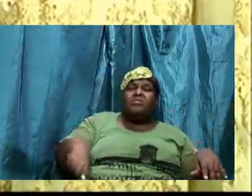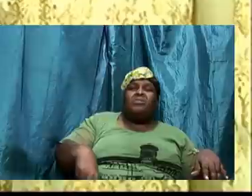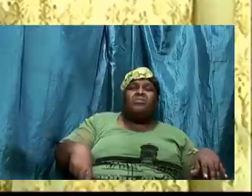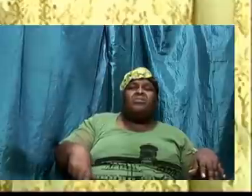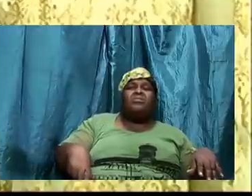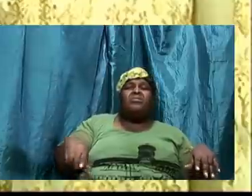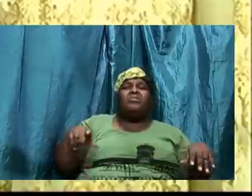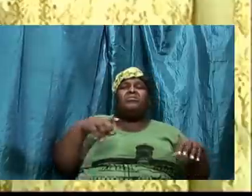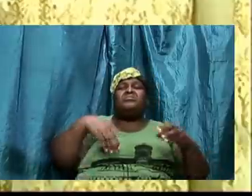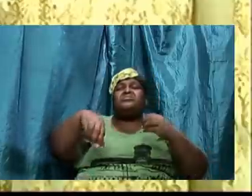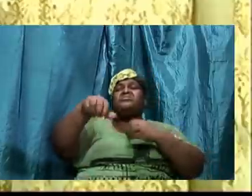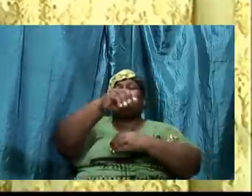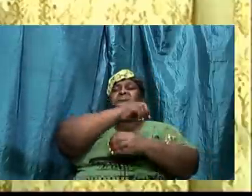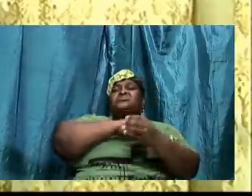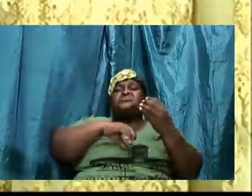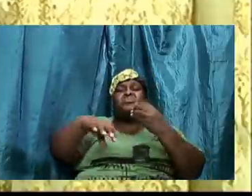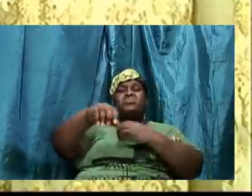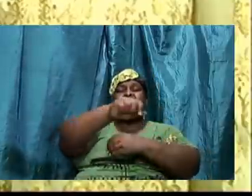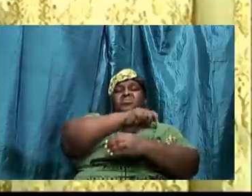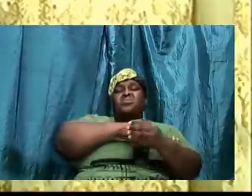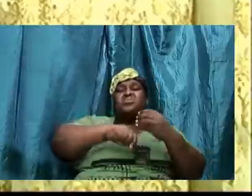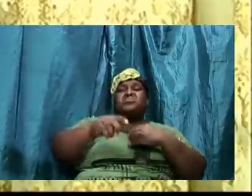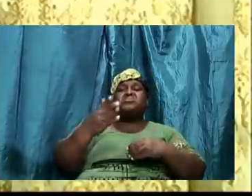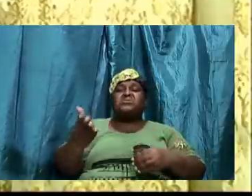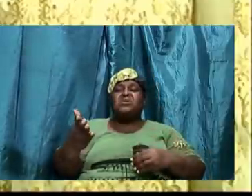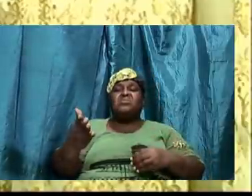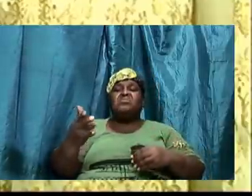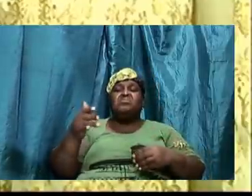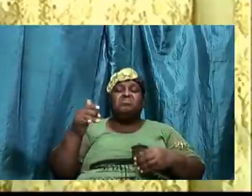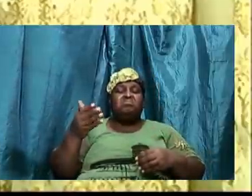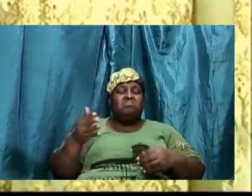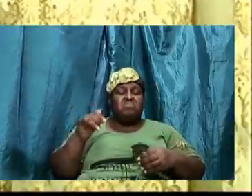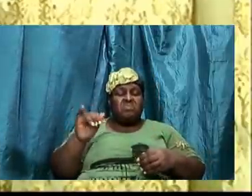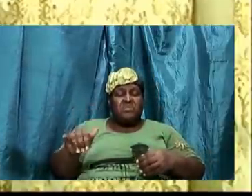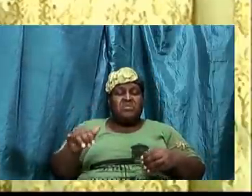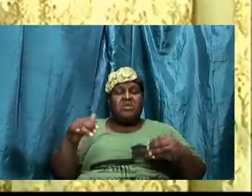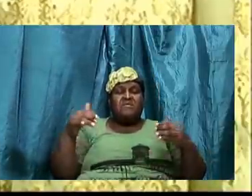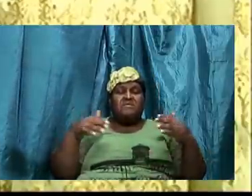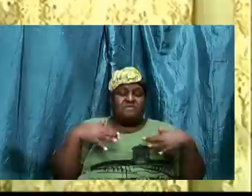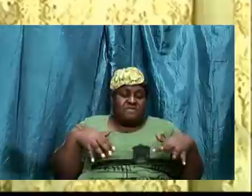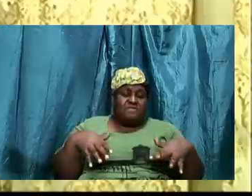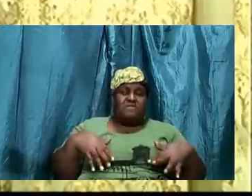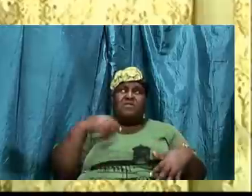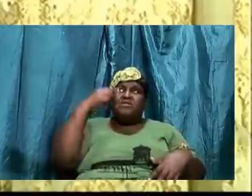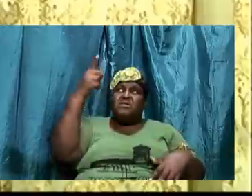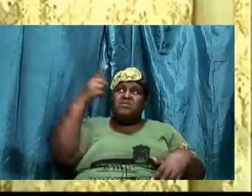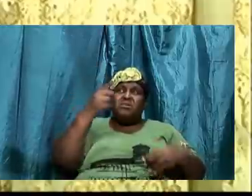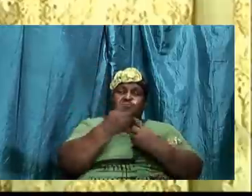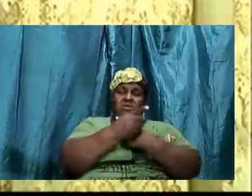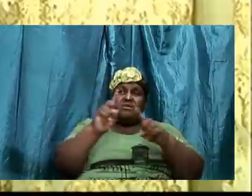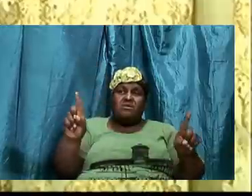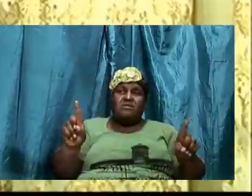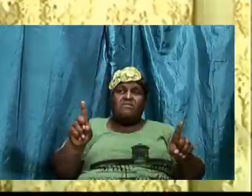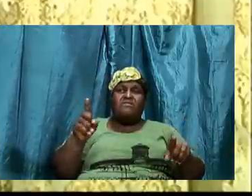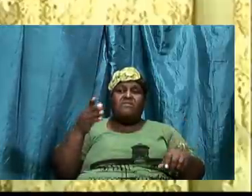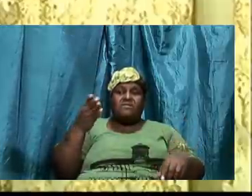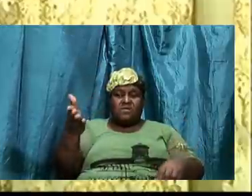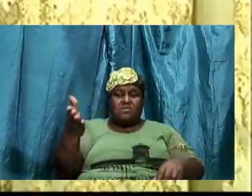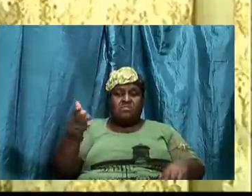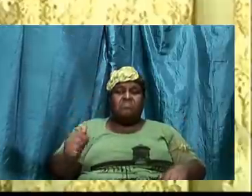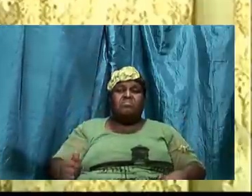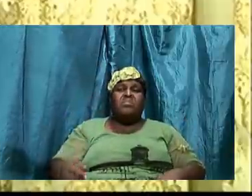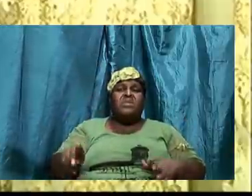round about them that fear him and deliver them. Then there